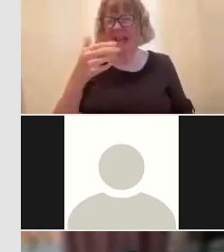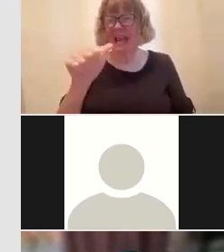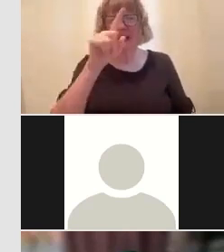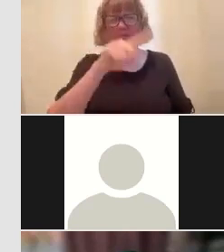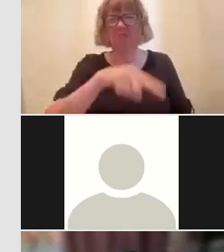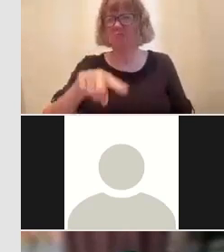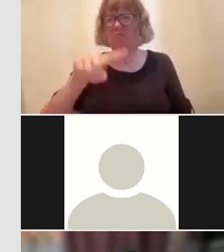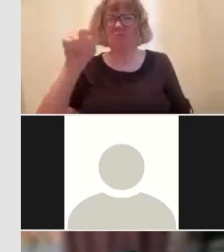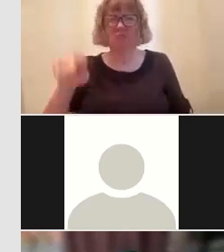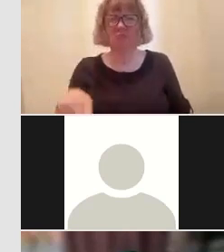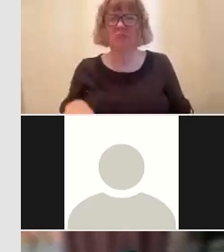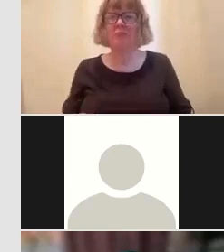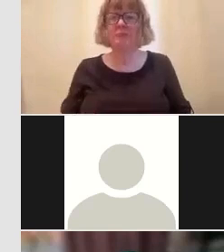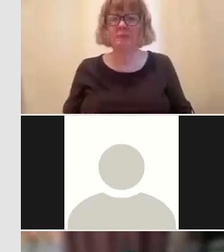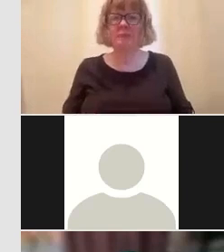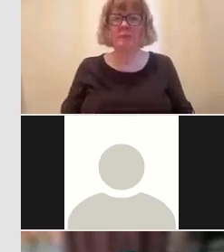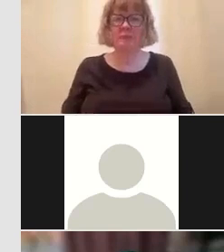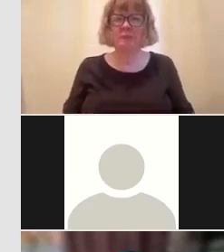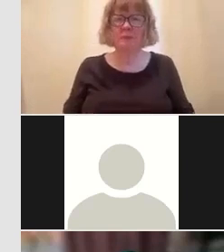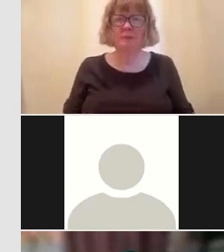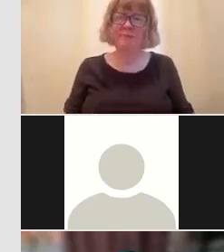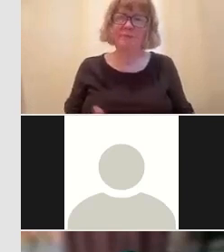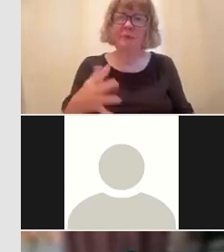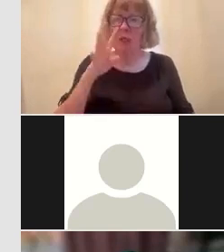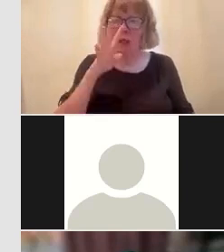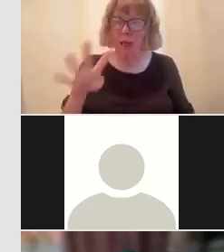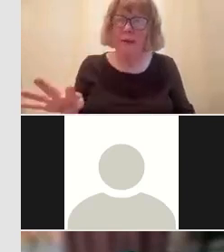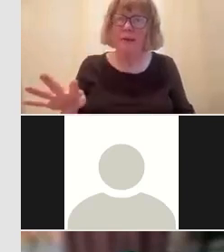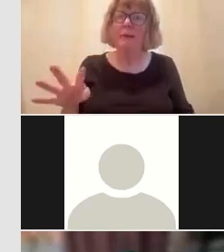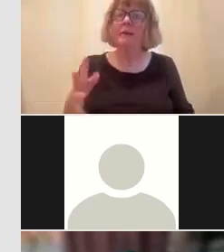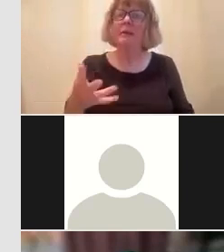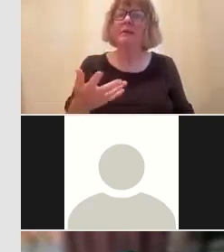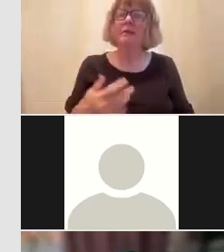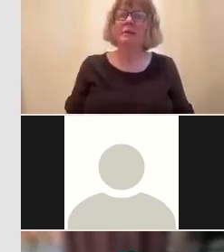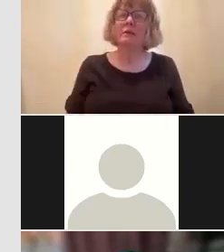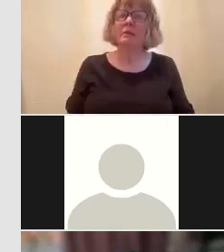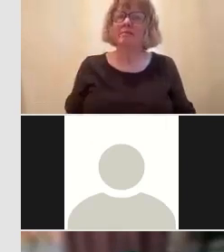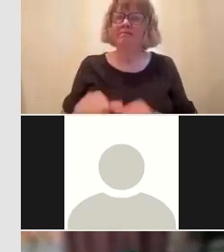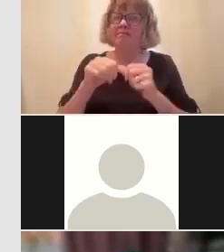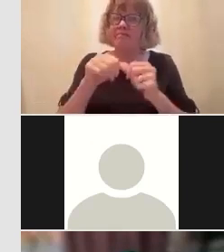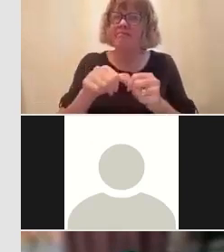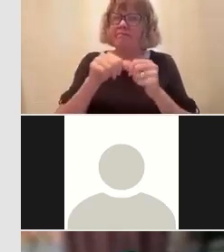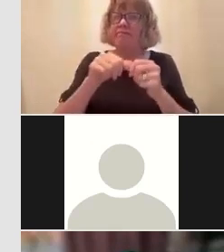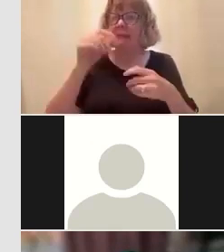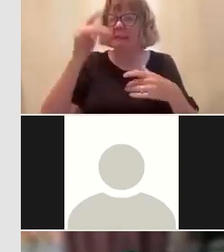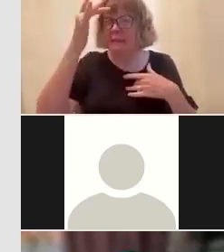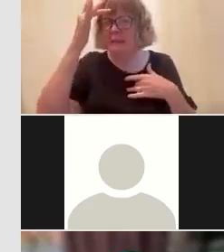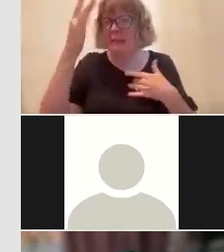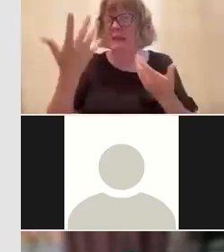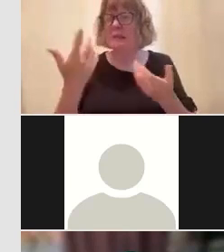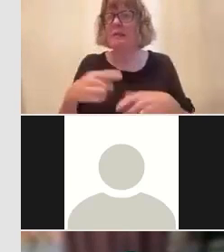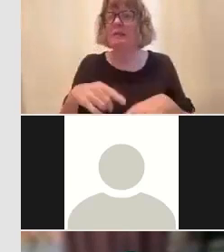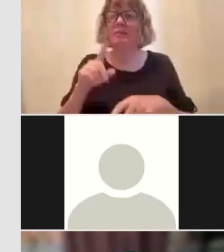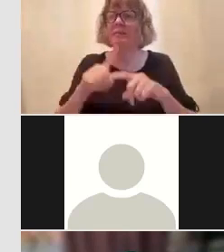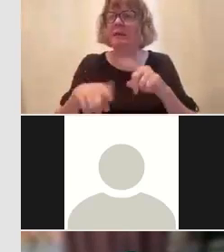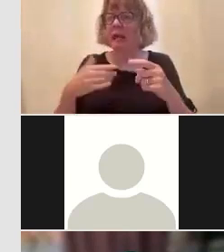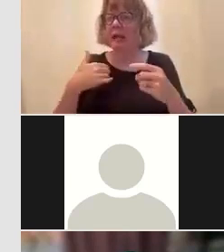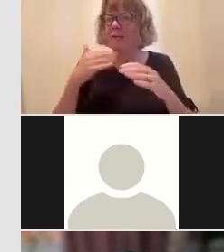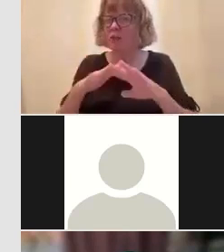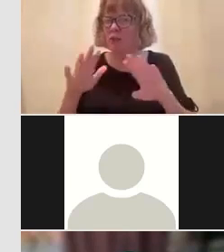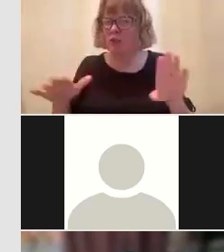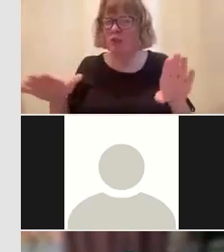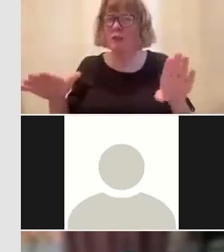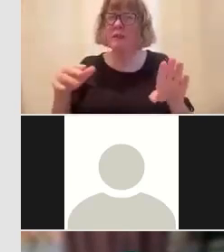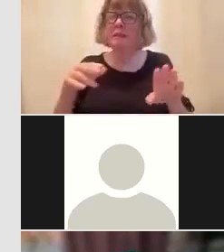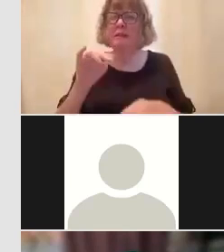things. Neglect, chronic illness, infertility. And this is